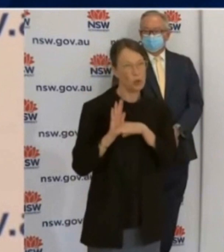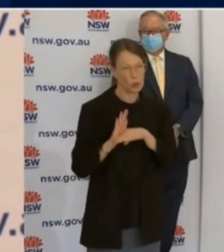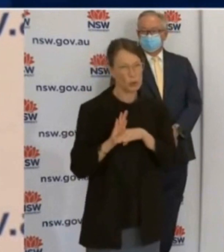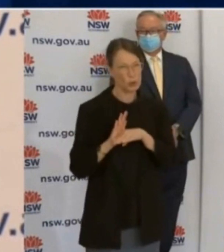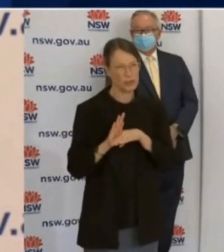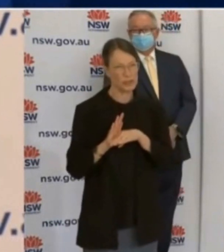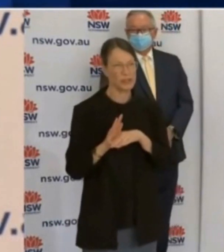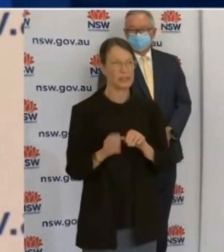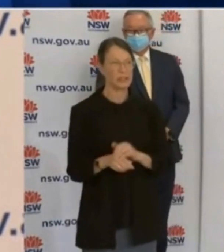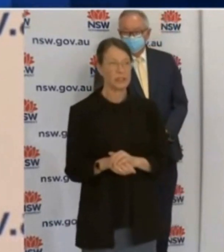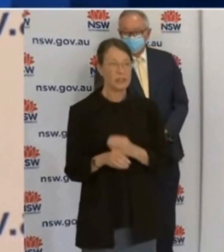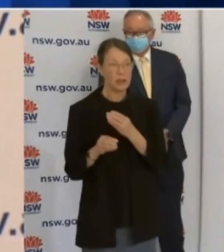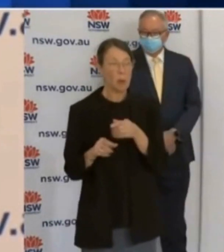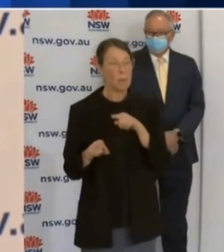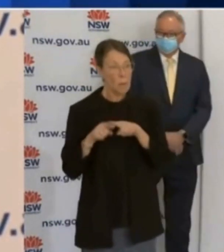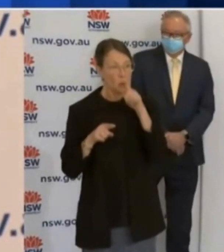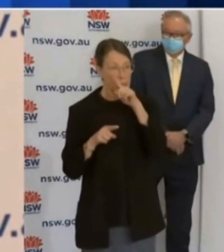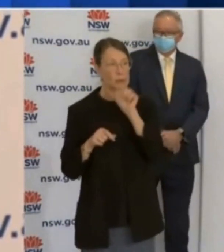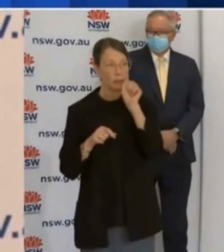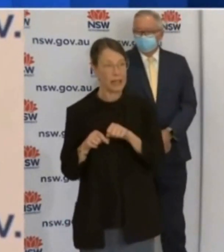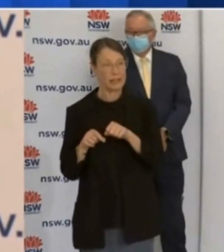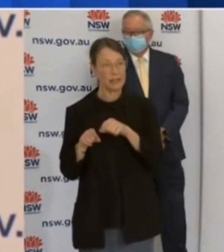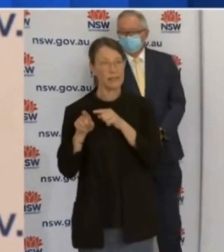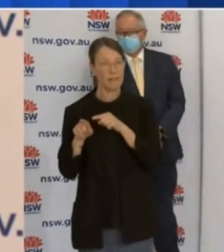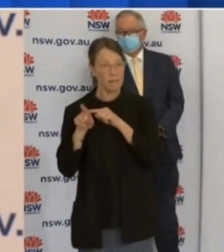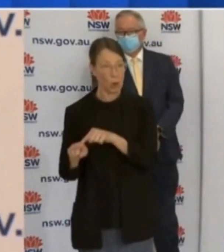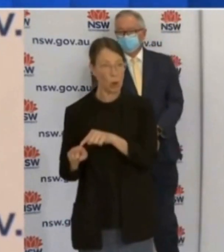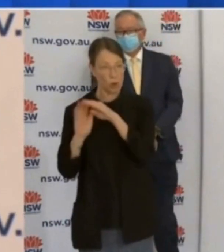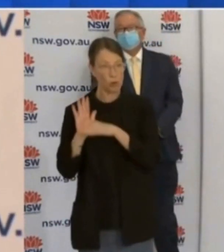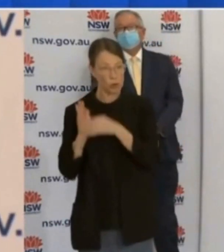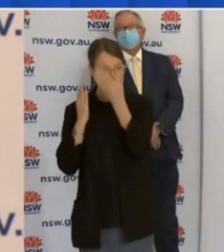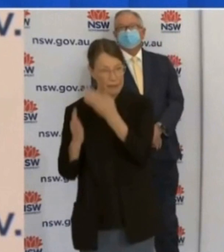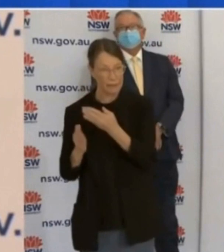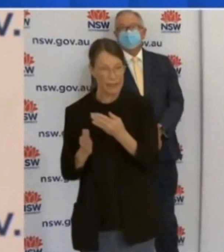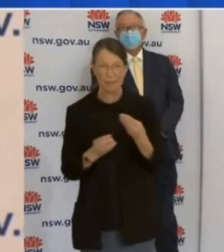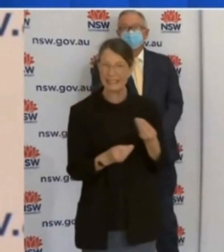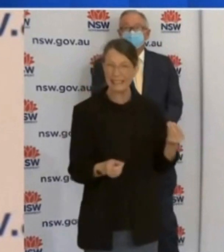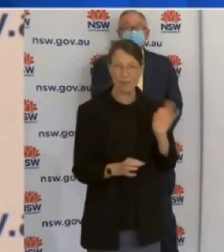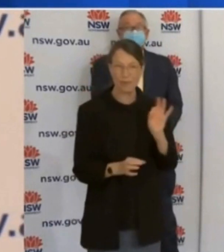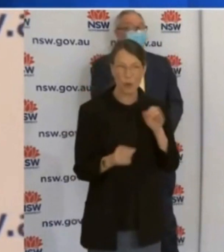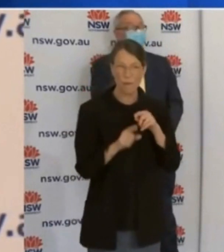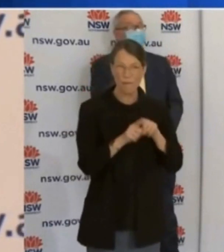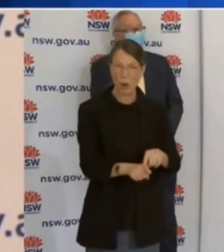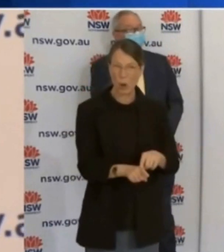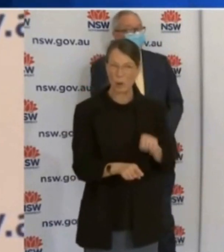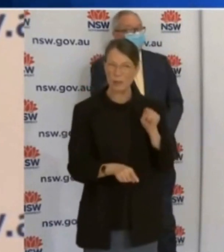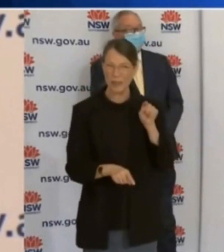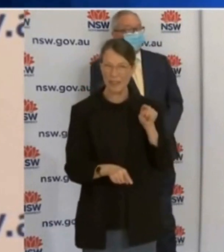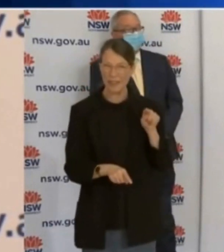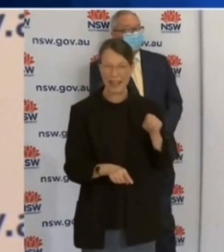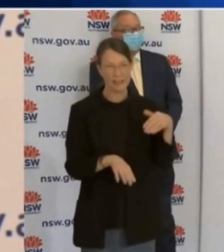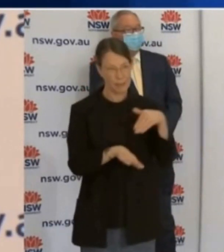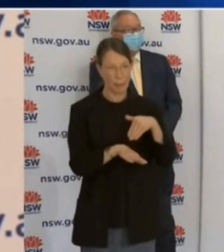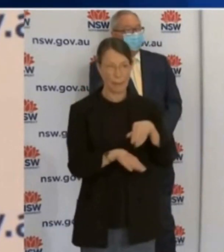do, but a small proportion of the community don't. And that's not a simple matter, and it requires a sort of whole of